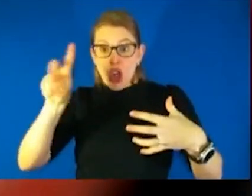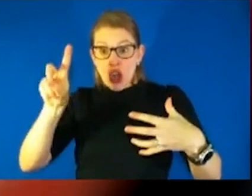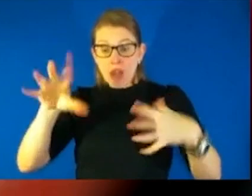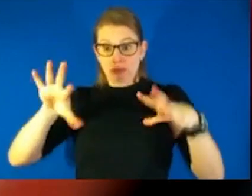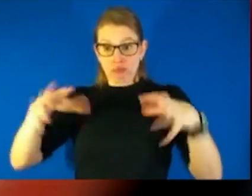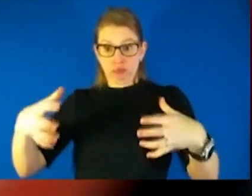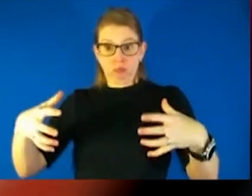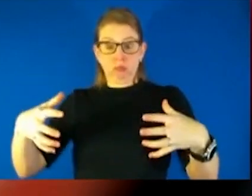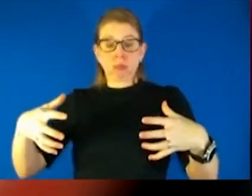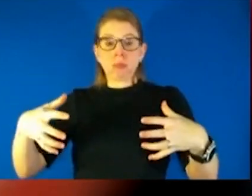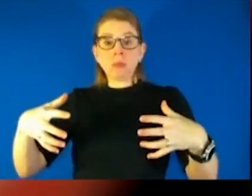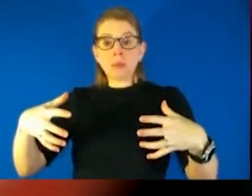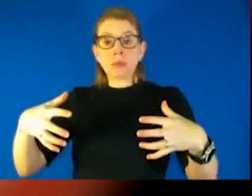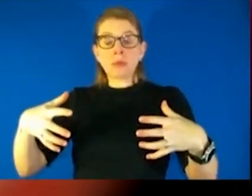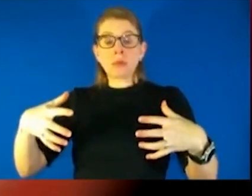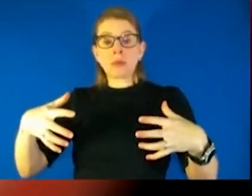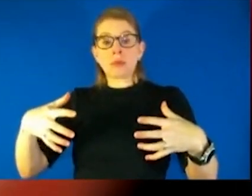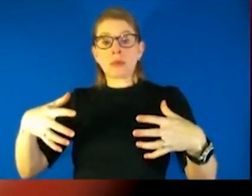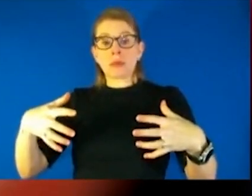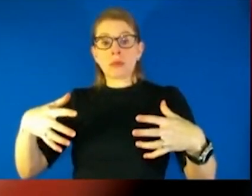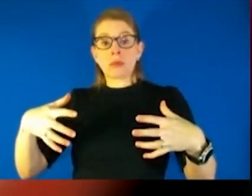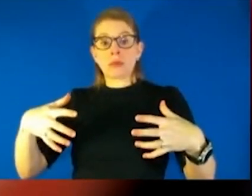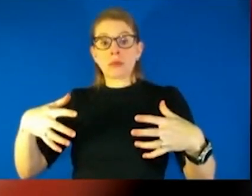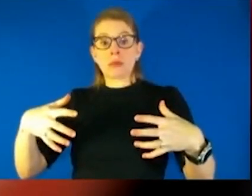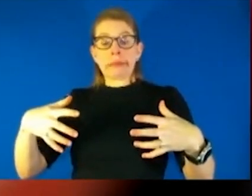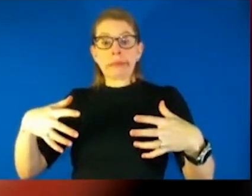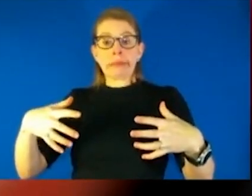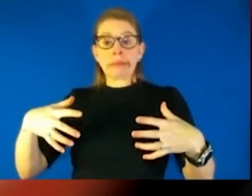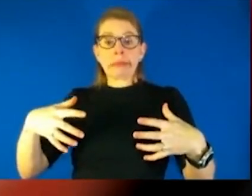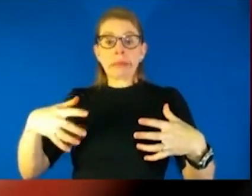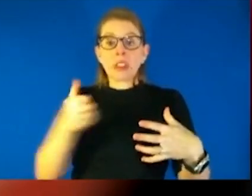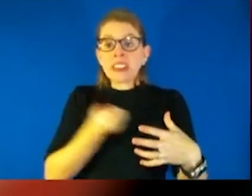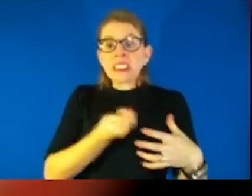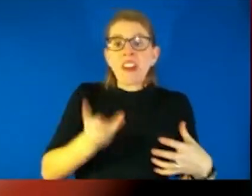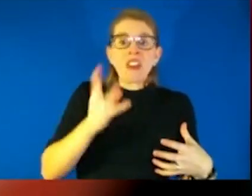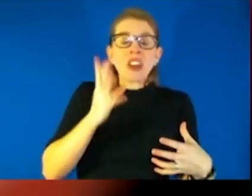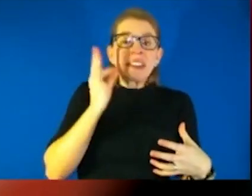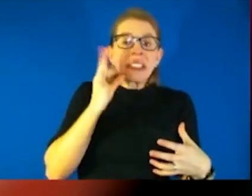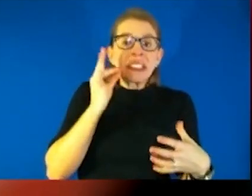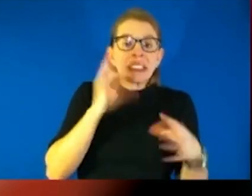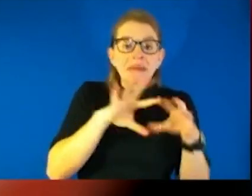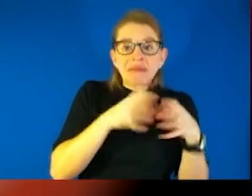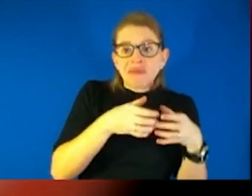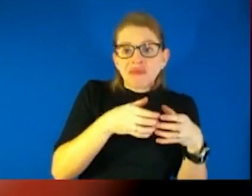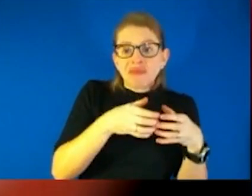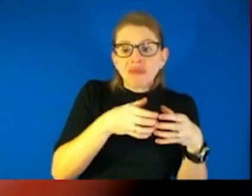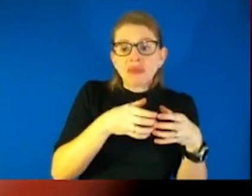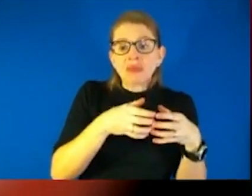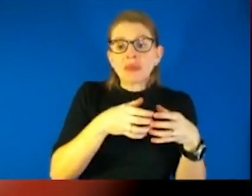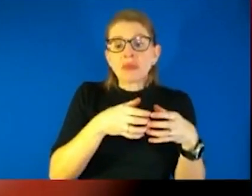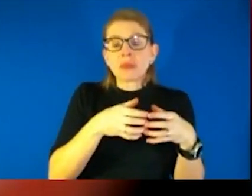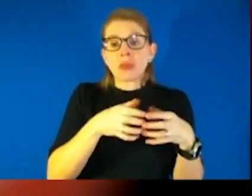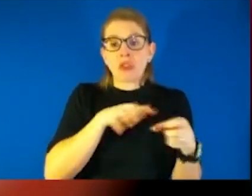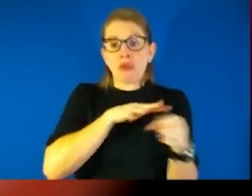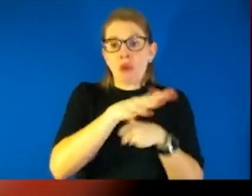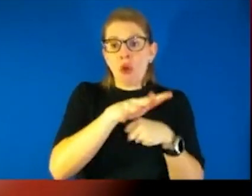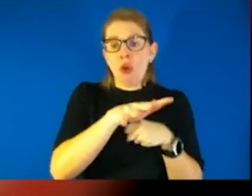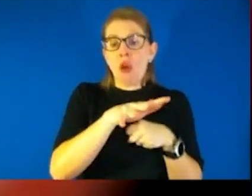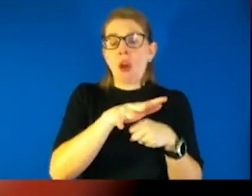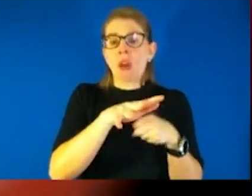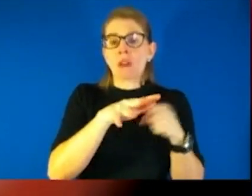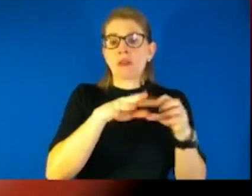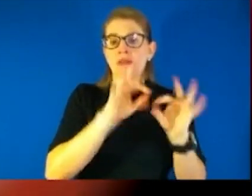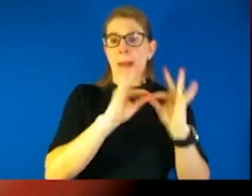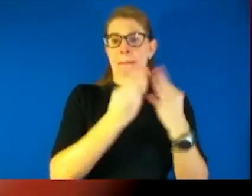a whole kitten, there are several kittens in a cattery, the whole cattery might get infected.